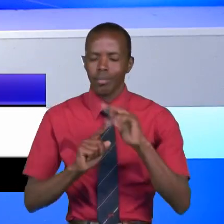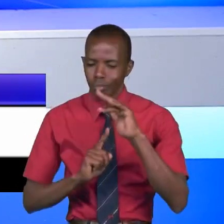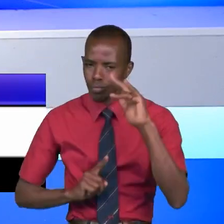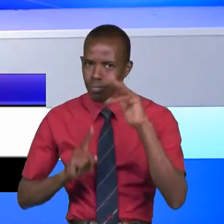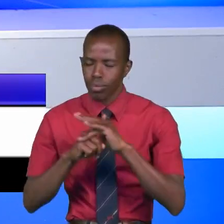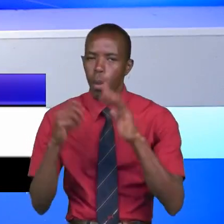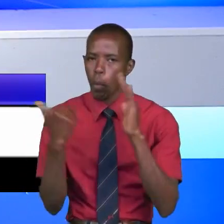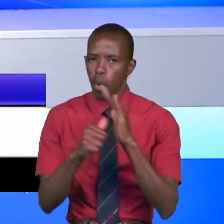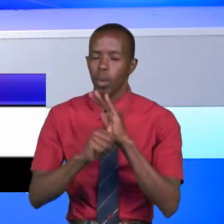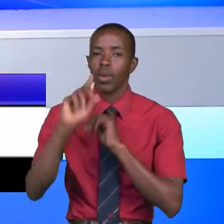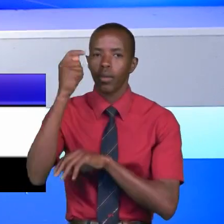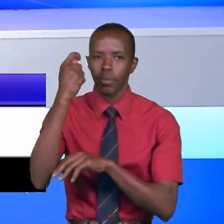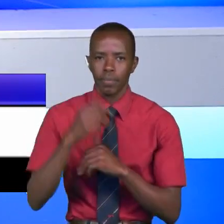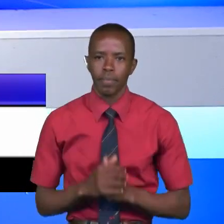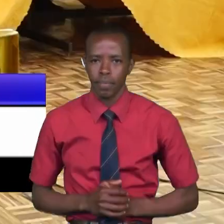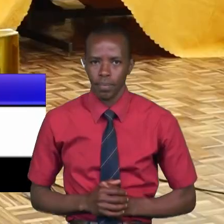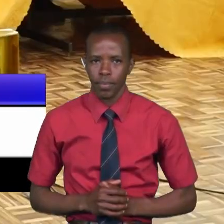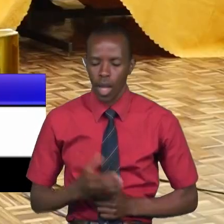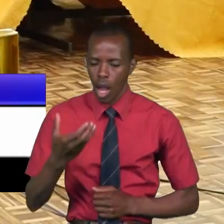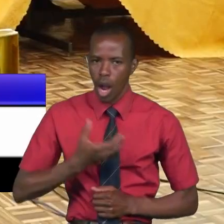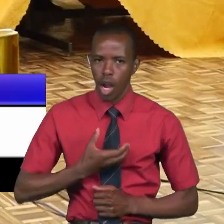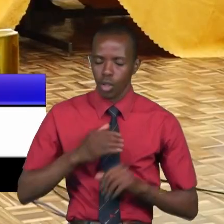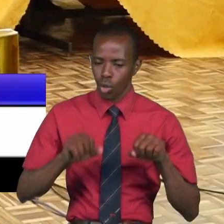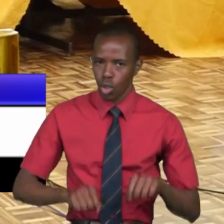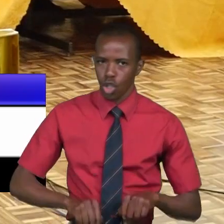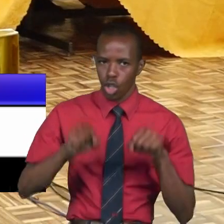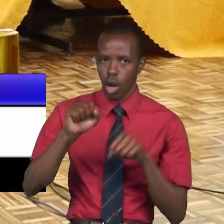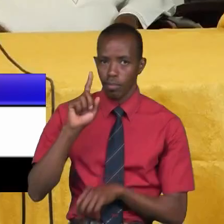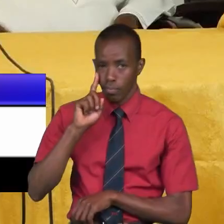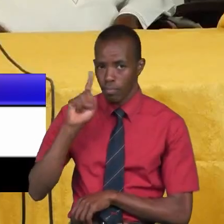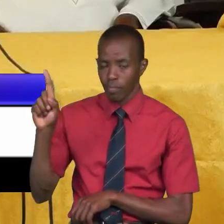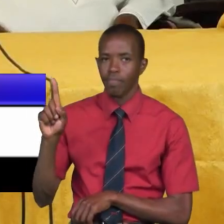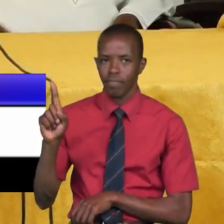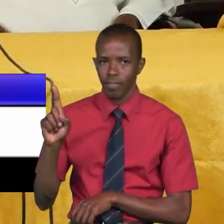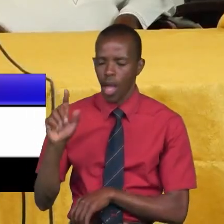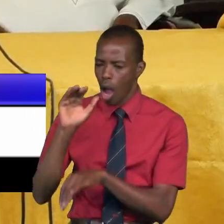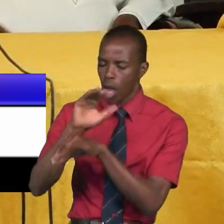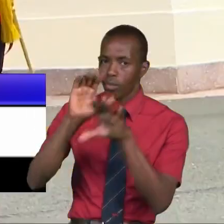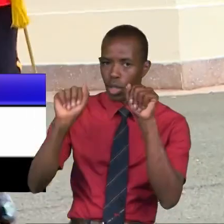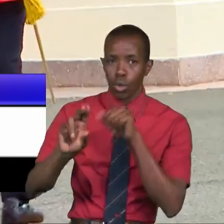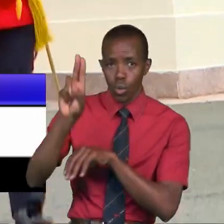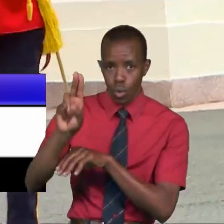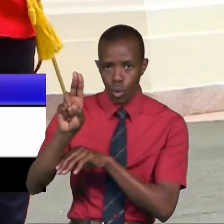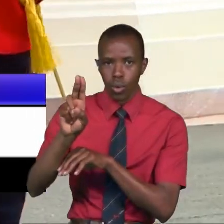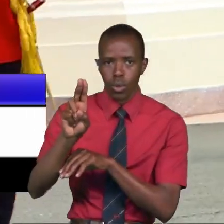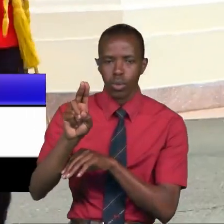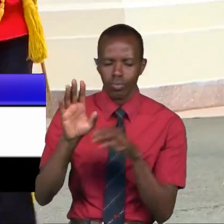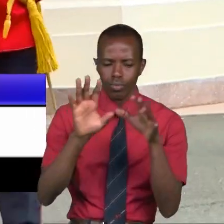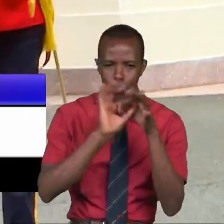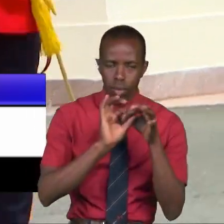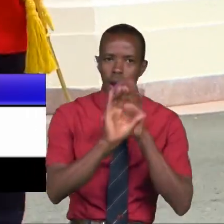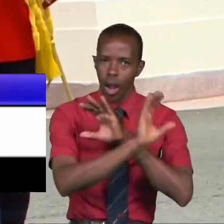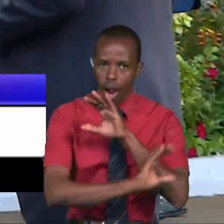disaster in the country. The council's chairman, Sheikh Abdullahi Abdi, asked President Uhuru Kenyatta to unite the